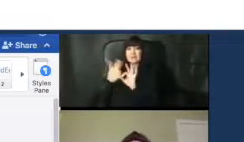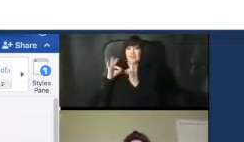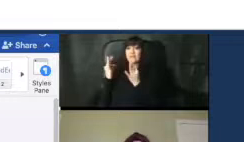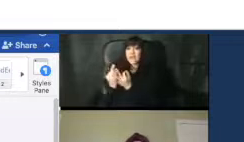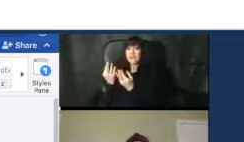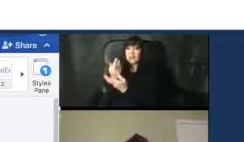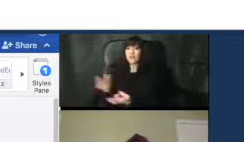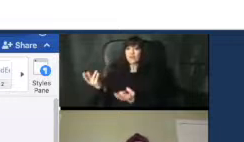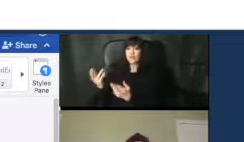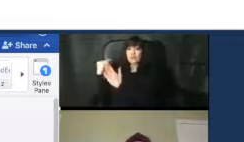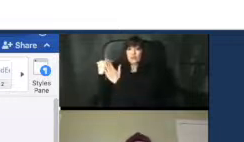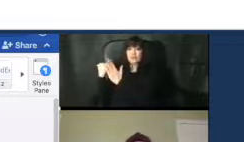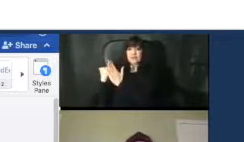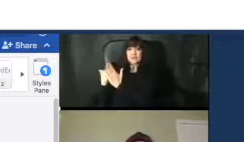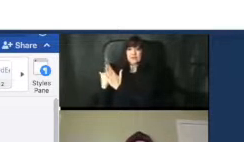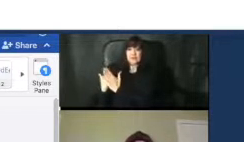good.